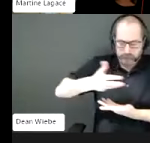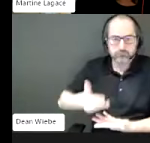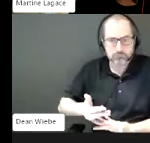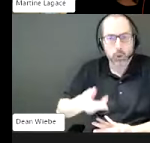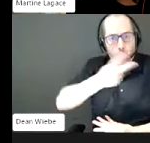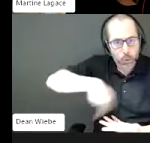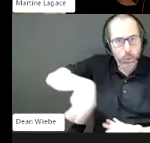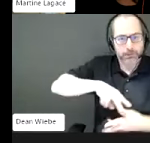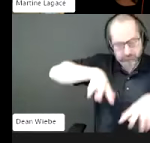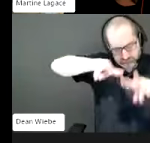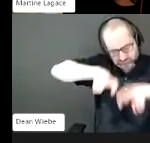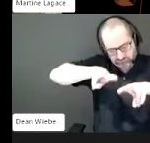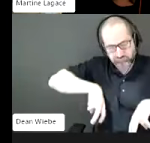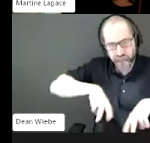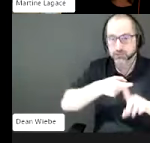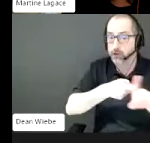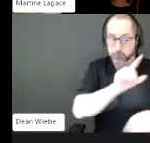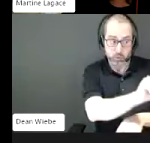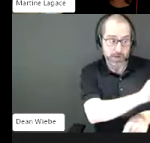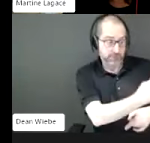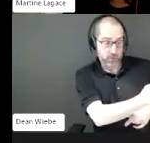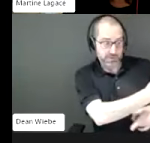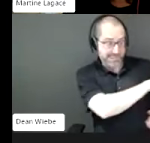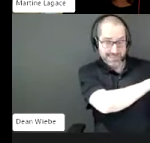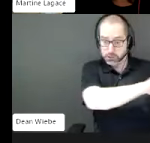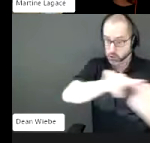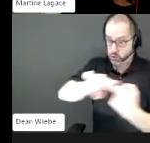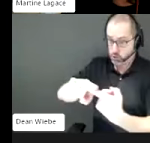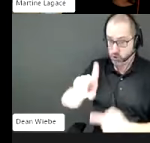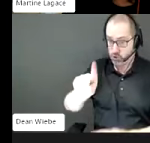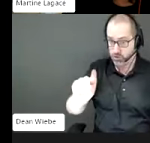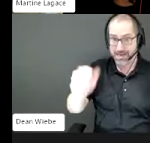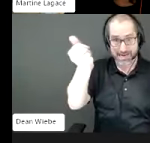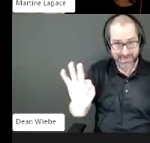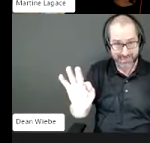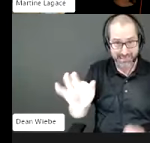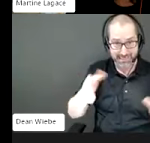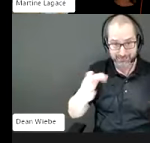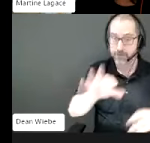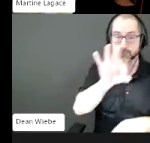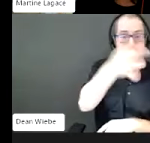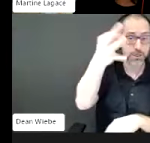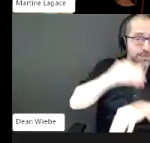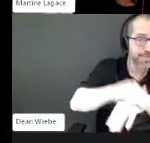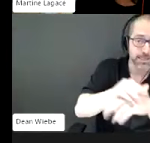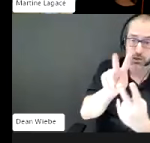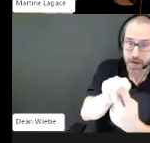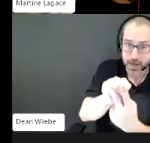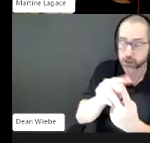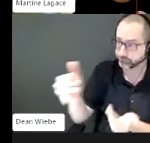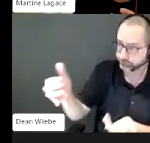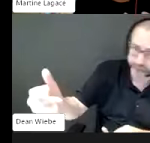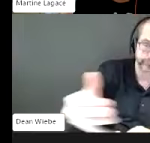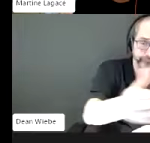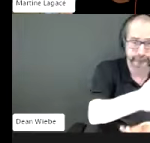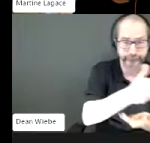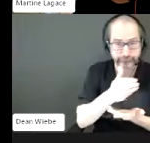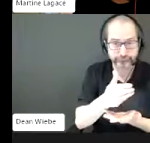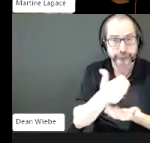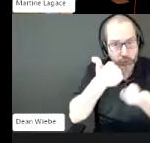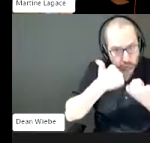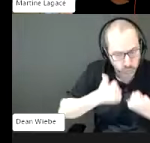that were published between 2014 and 2019 in French and in English, to try to get